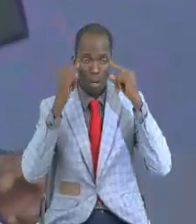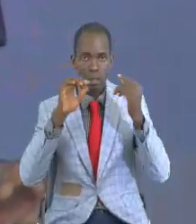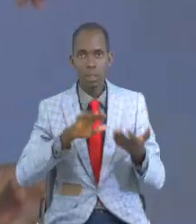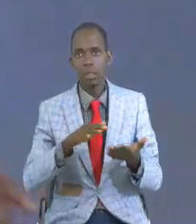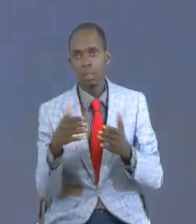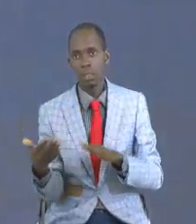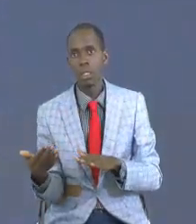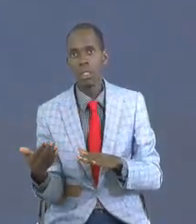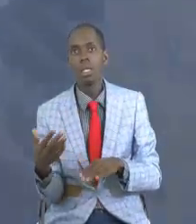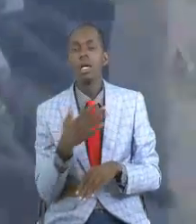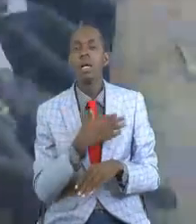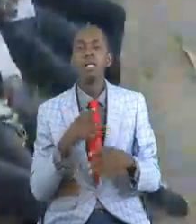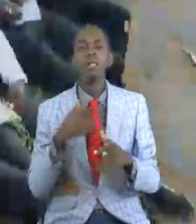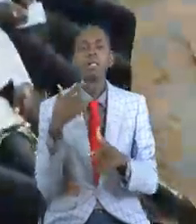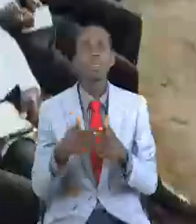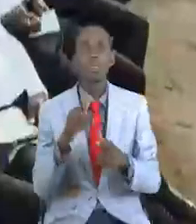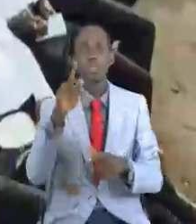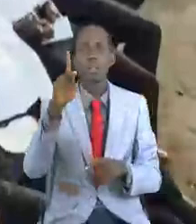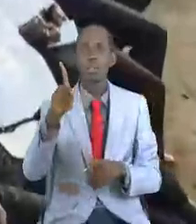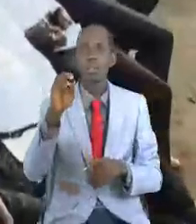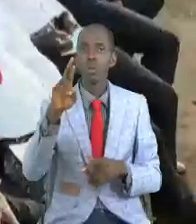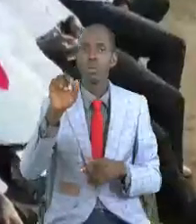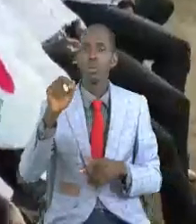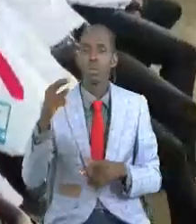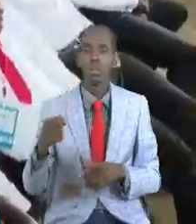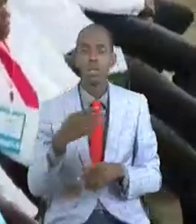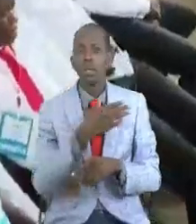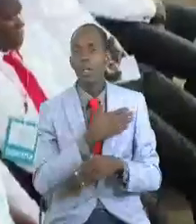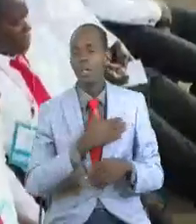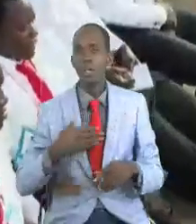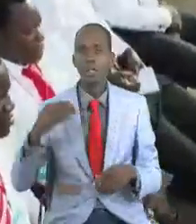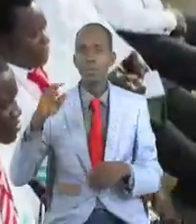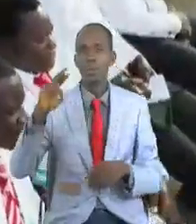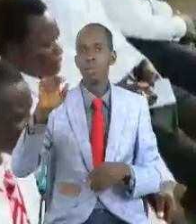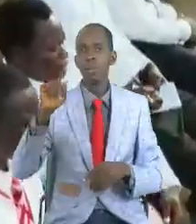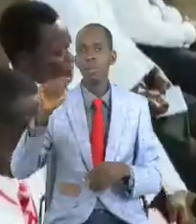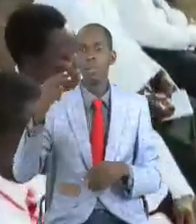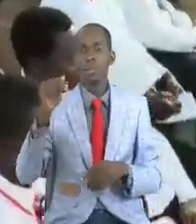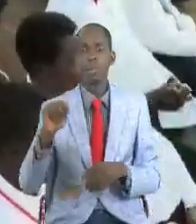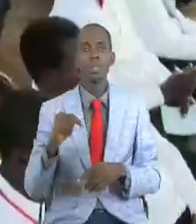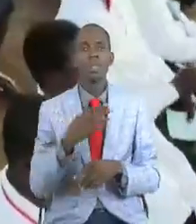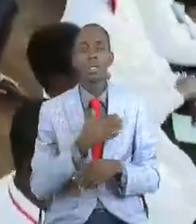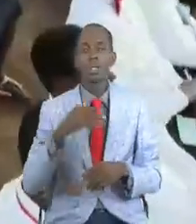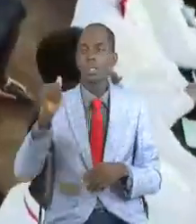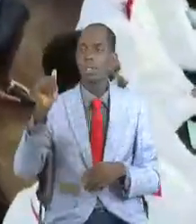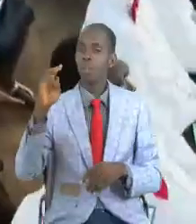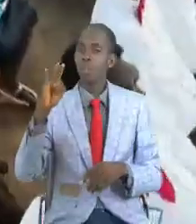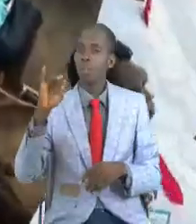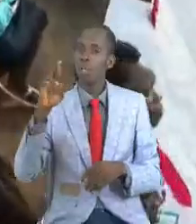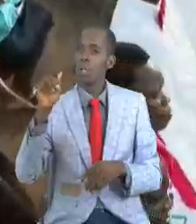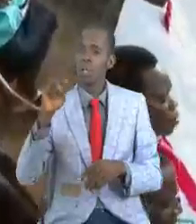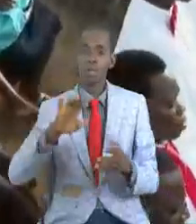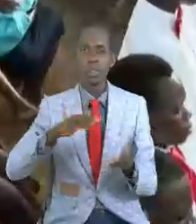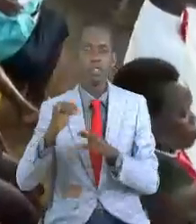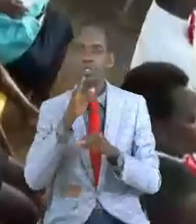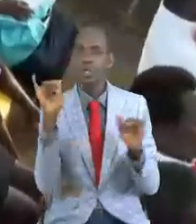and then korra nathan and abyram died didn't die the same way joshua